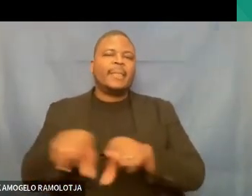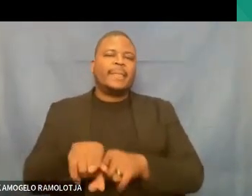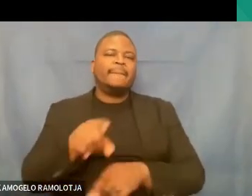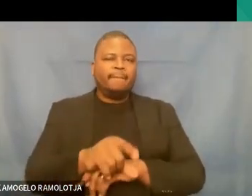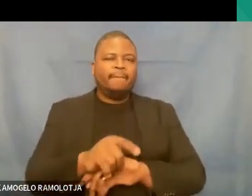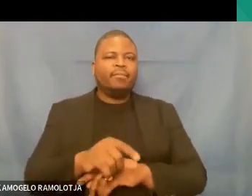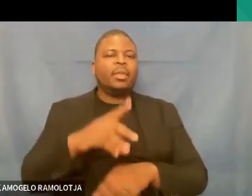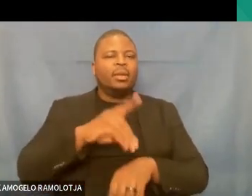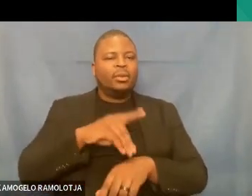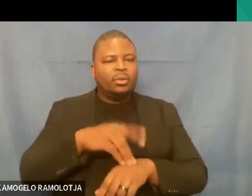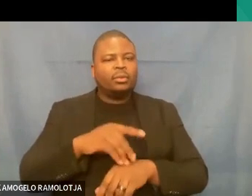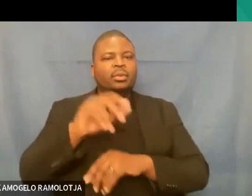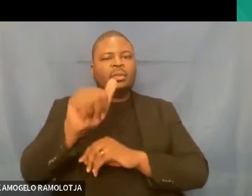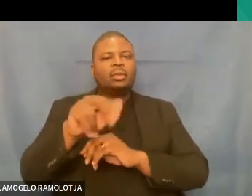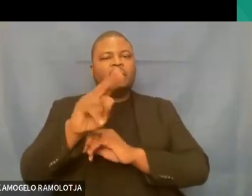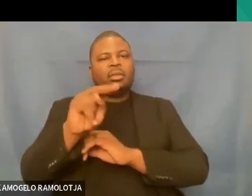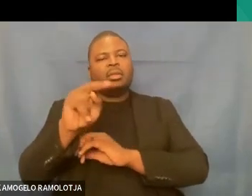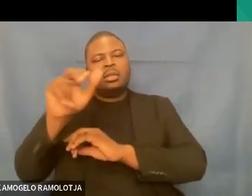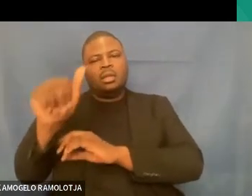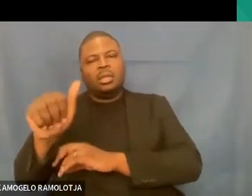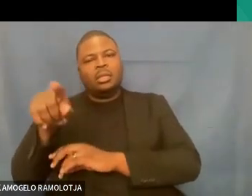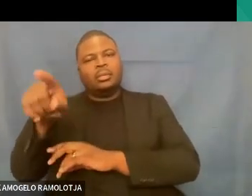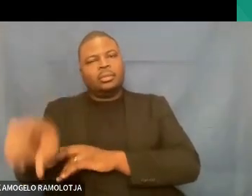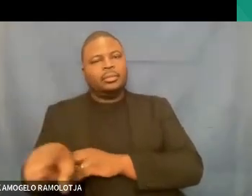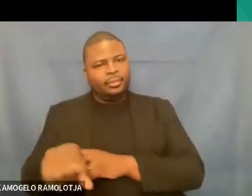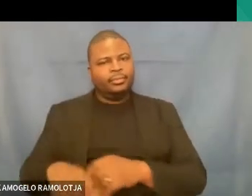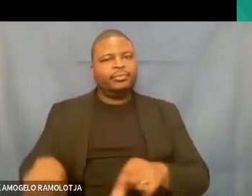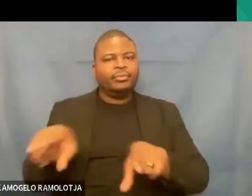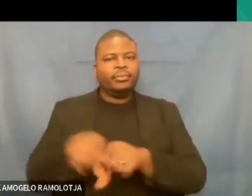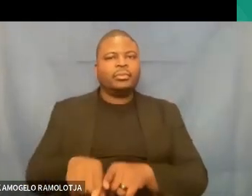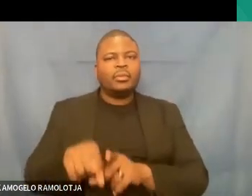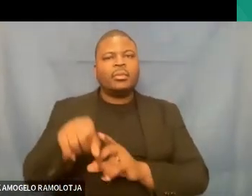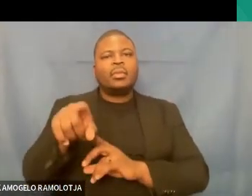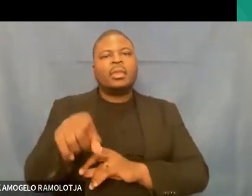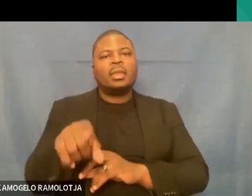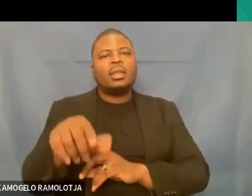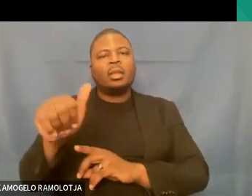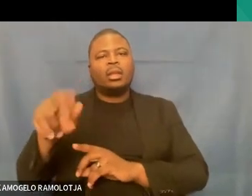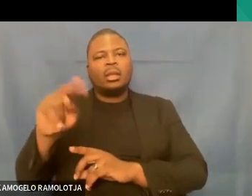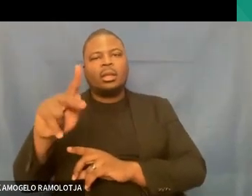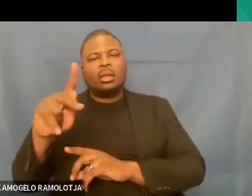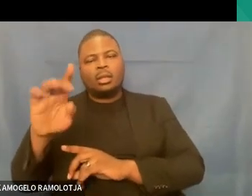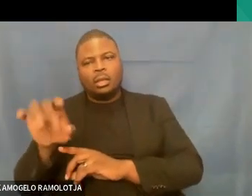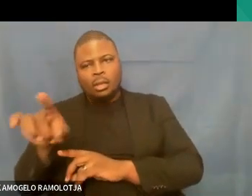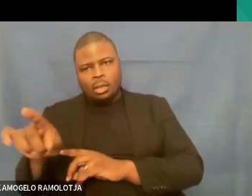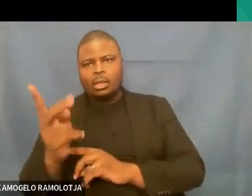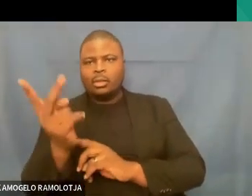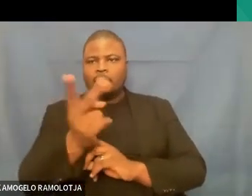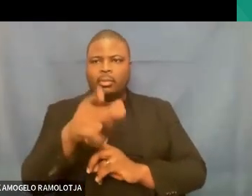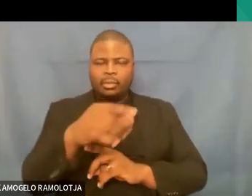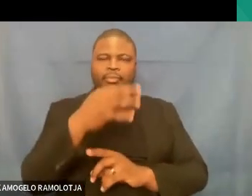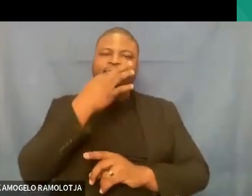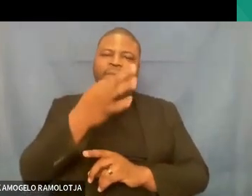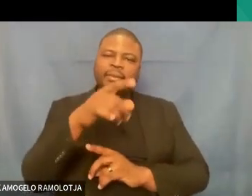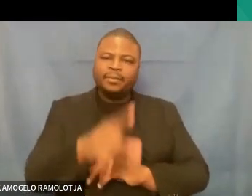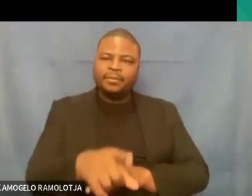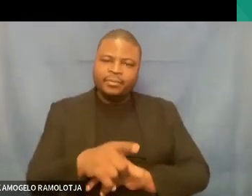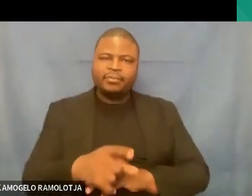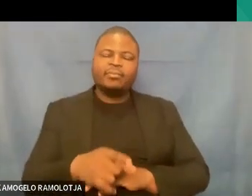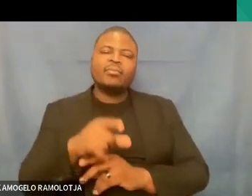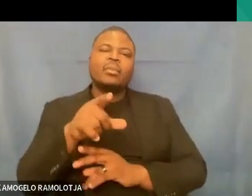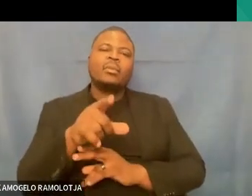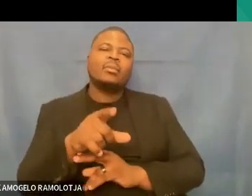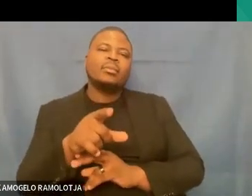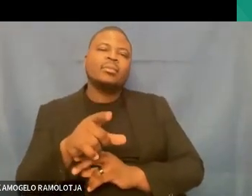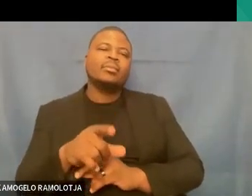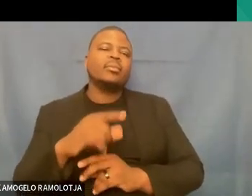Anam, as well as by Anke. We do realize that there's, layered vulnerabilities. I think Charity particularly spoke